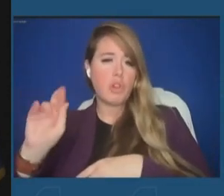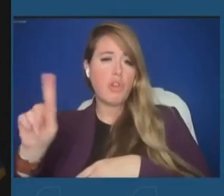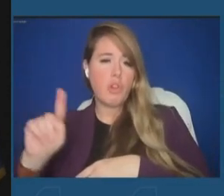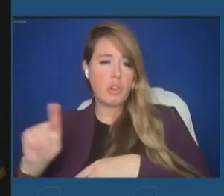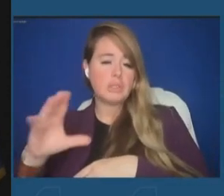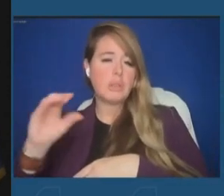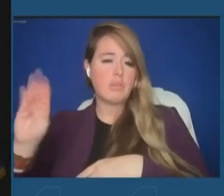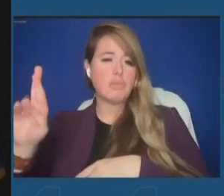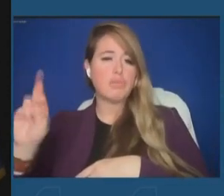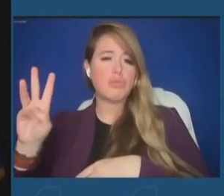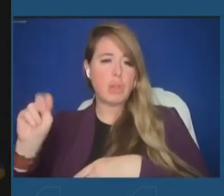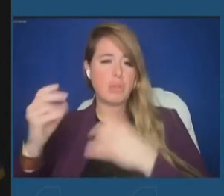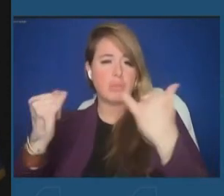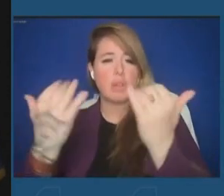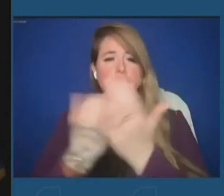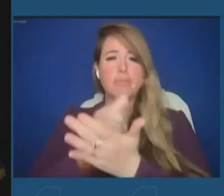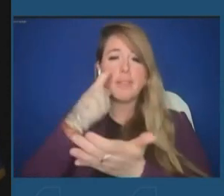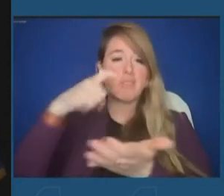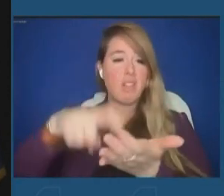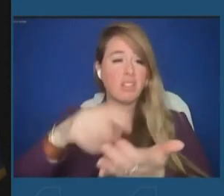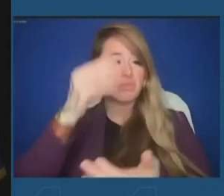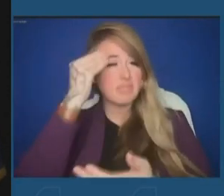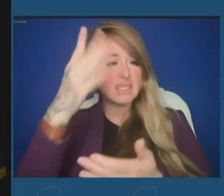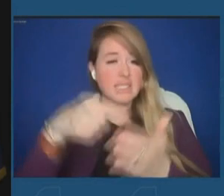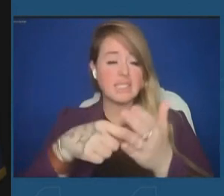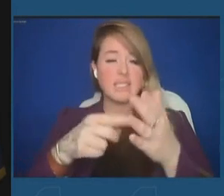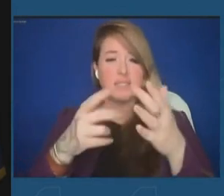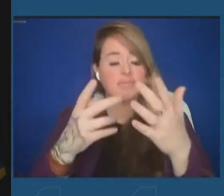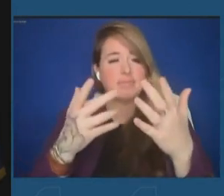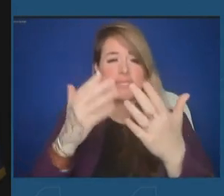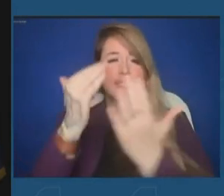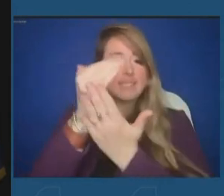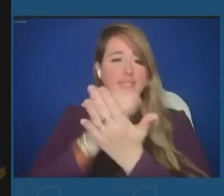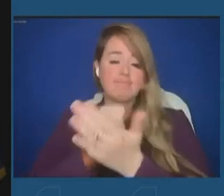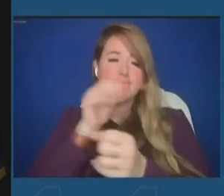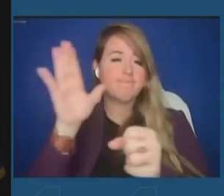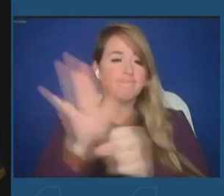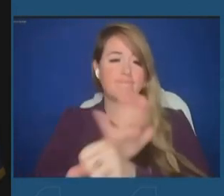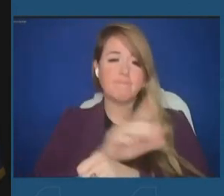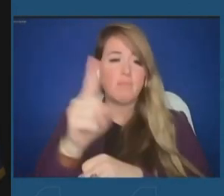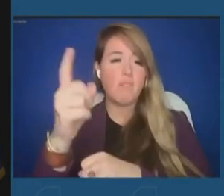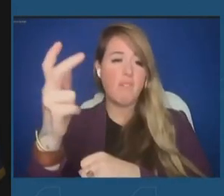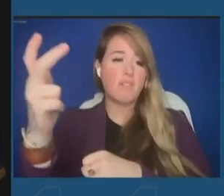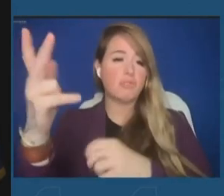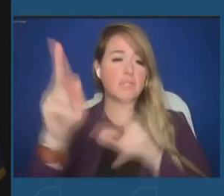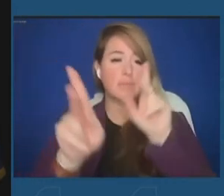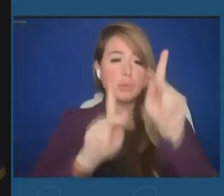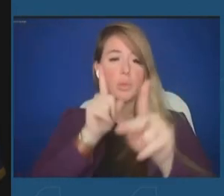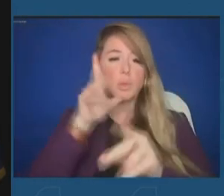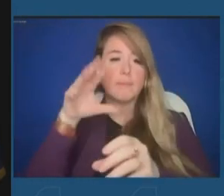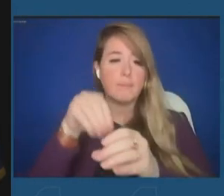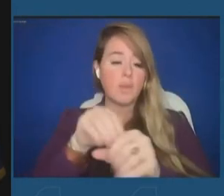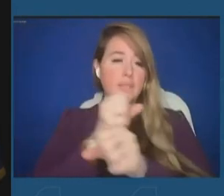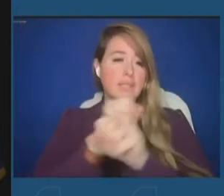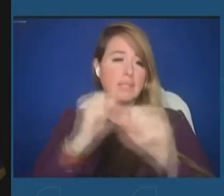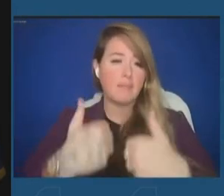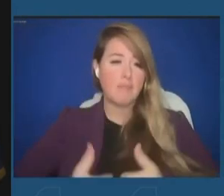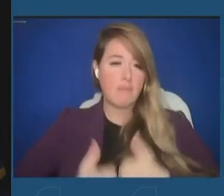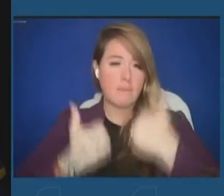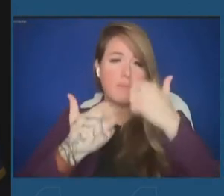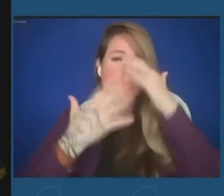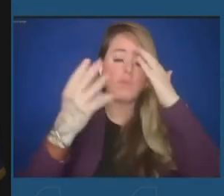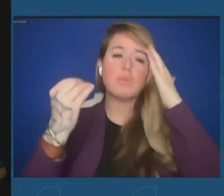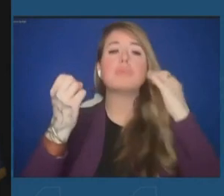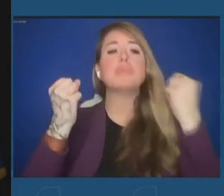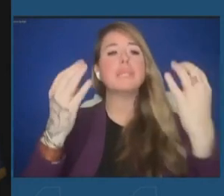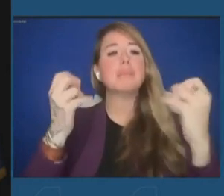we want to acknowledge also this is a very incomplete list. Hundreds of people were involved in saving lives. So many